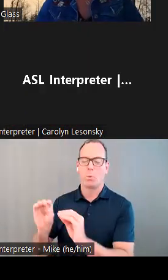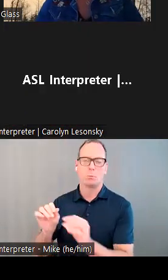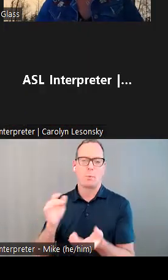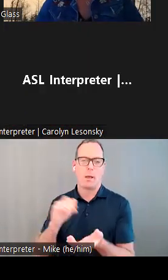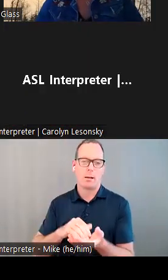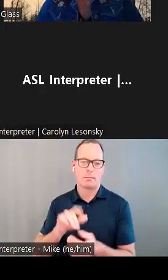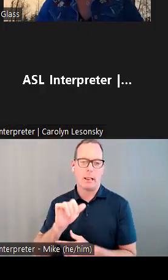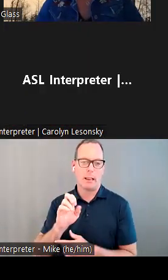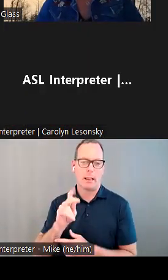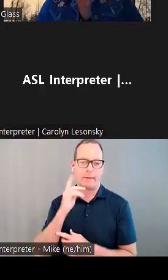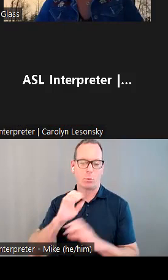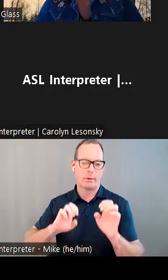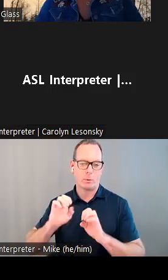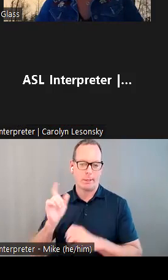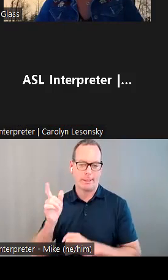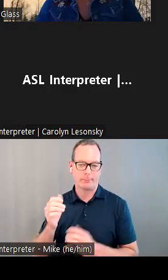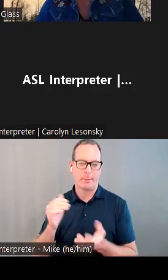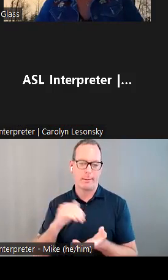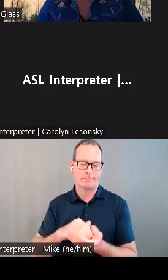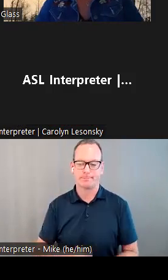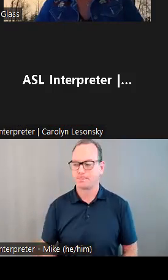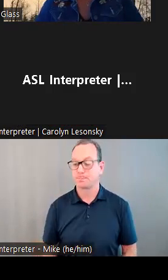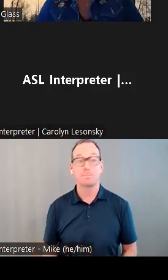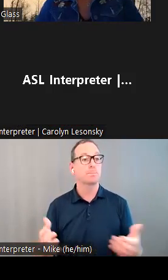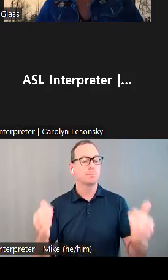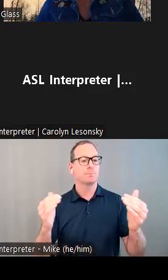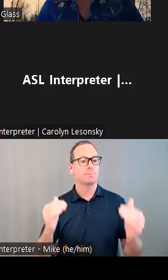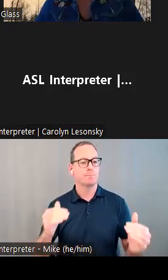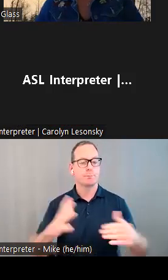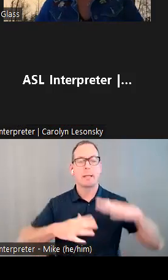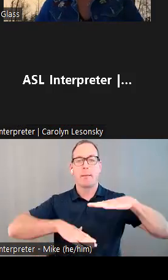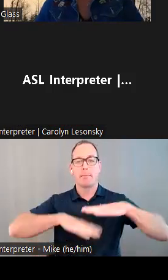We get to highest level of education next, and note the number 3